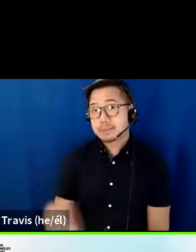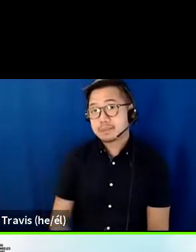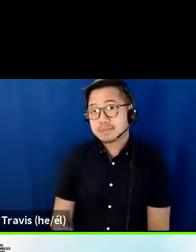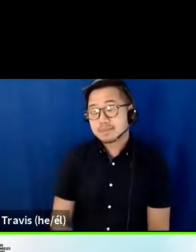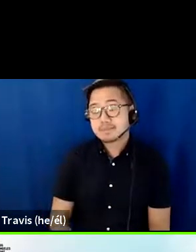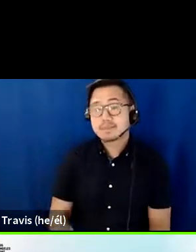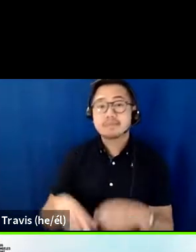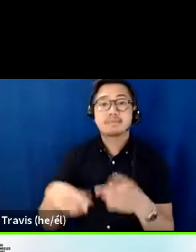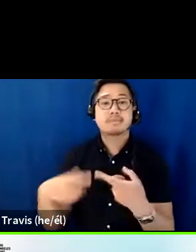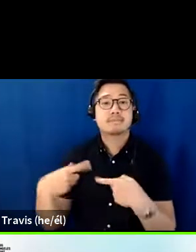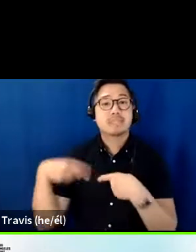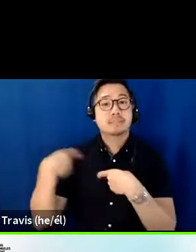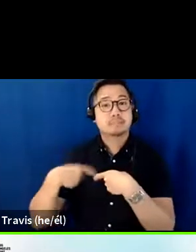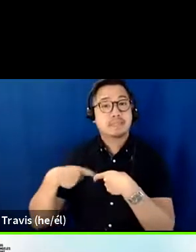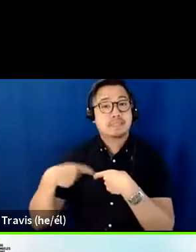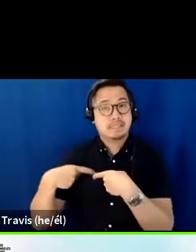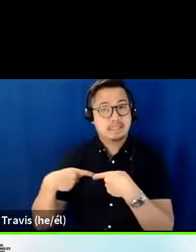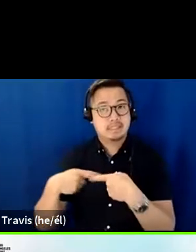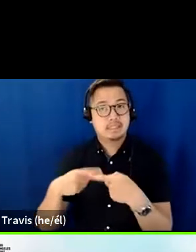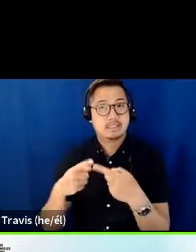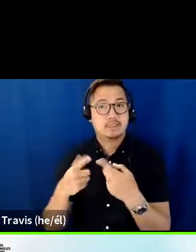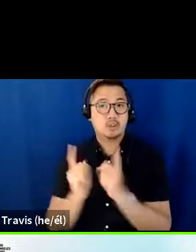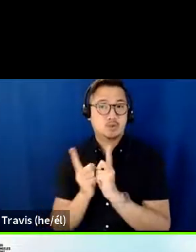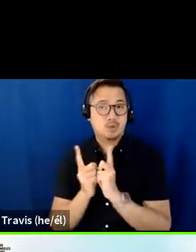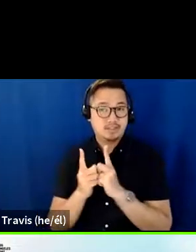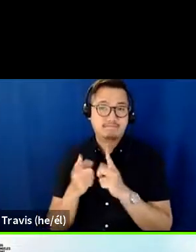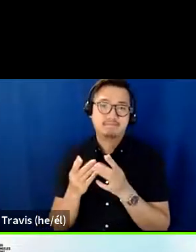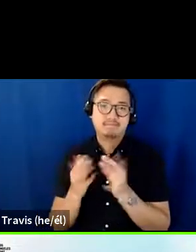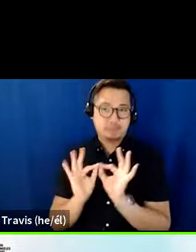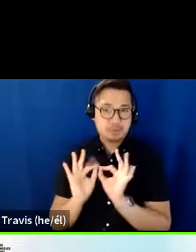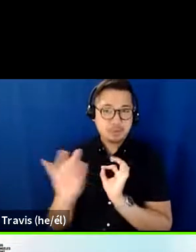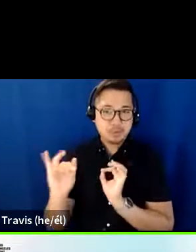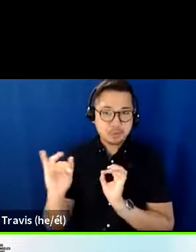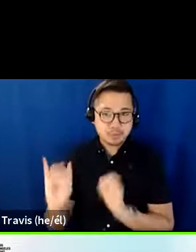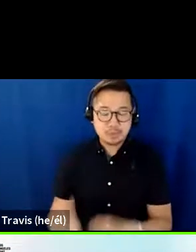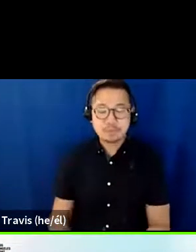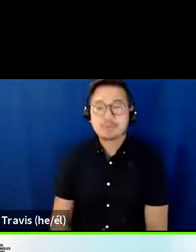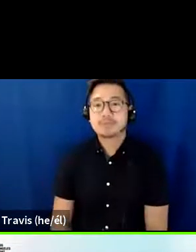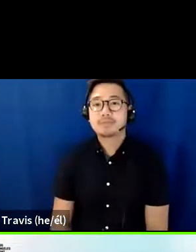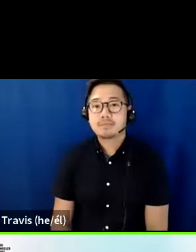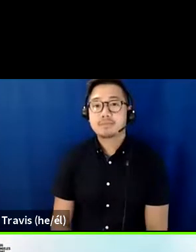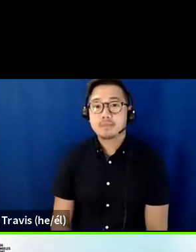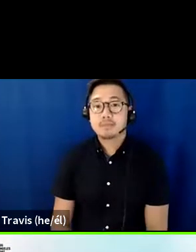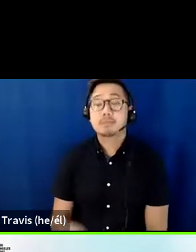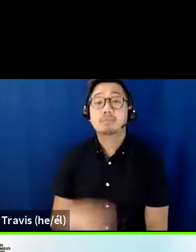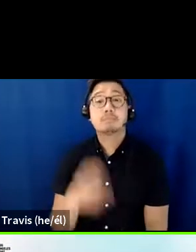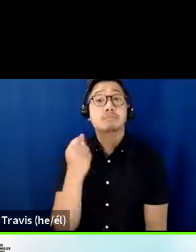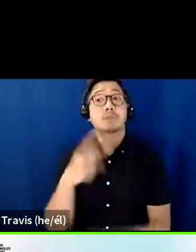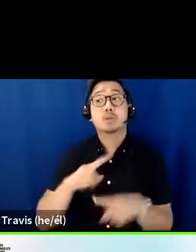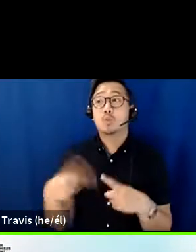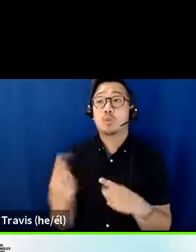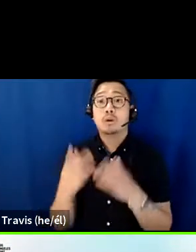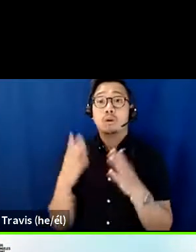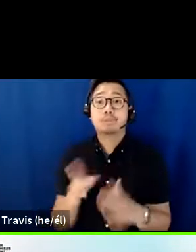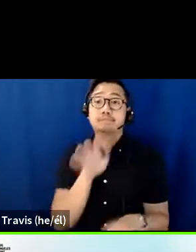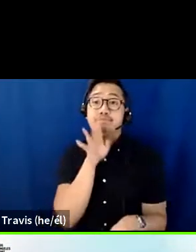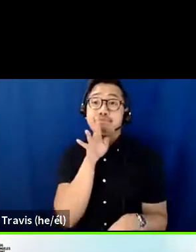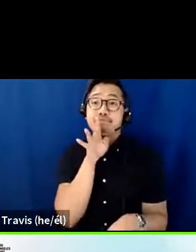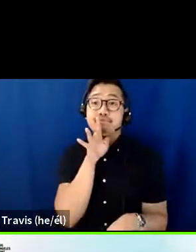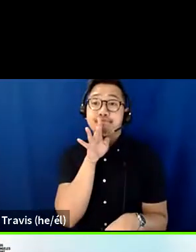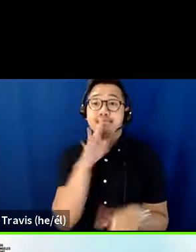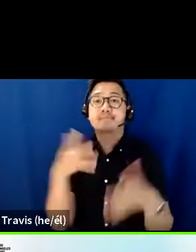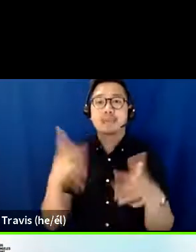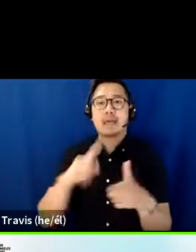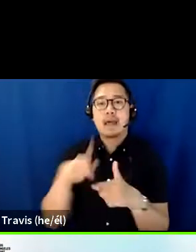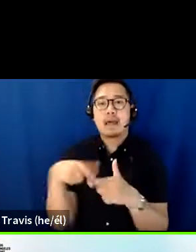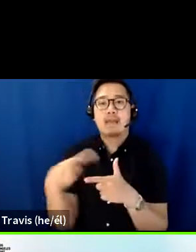Spanish translation. So if everyone could... again, just when one person stops talking, jump on in there, but